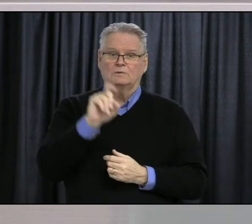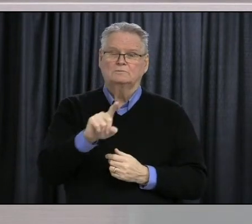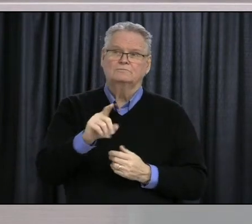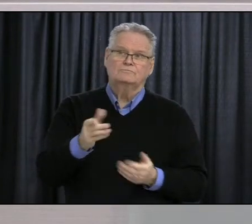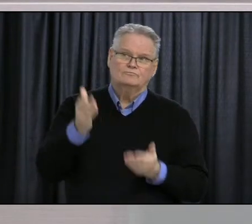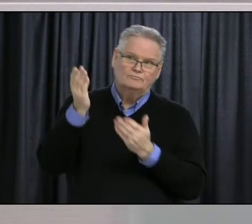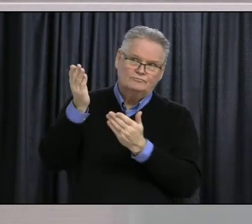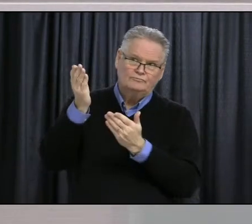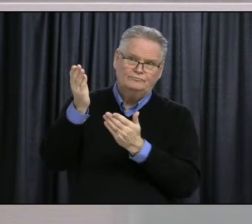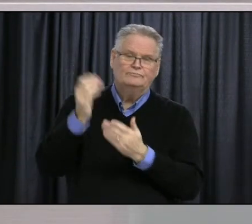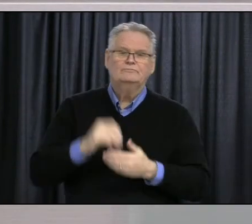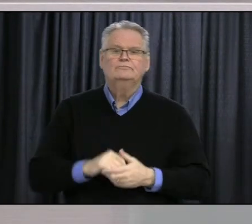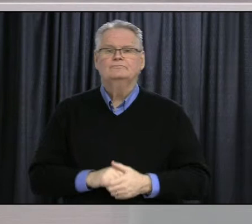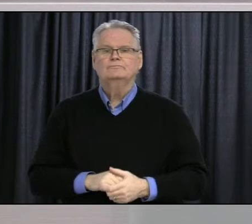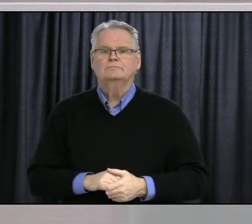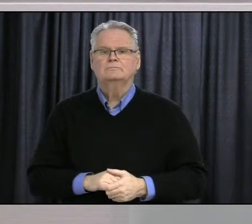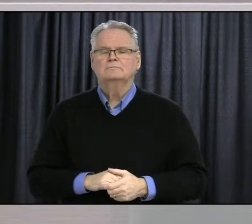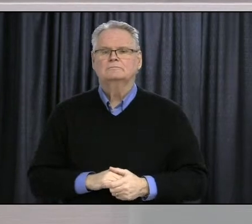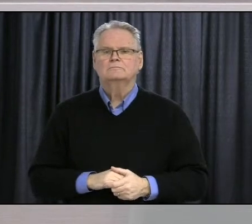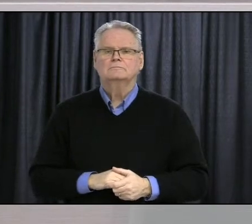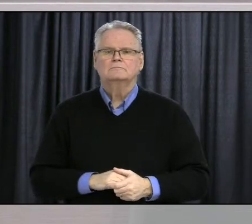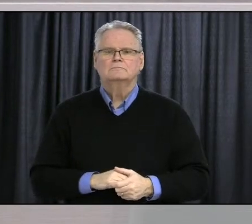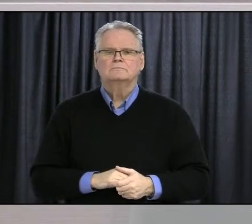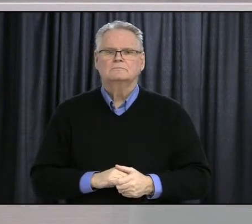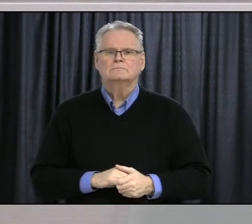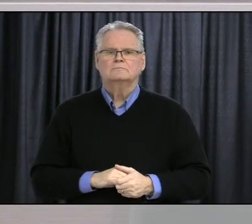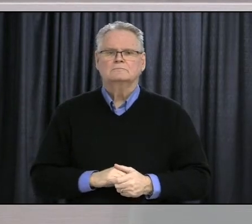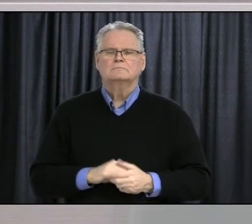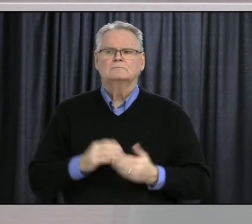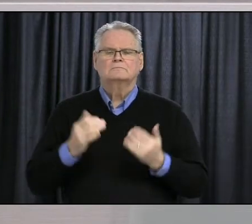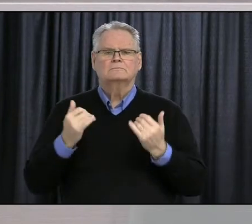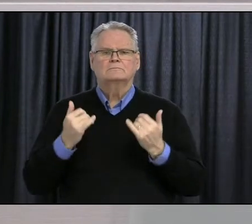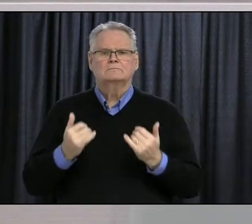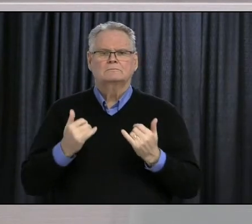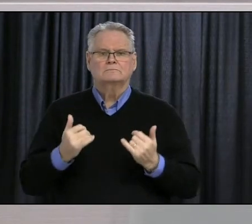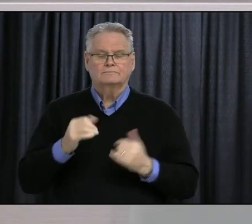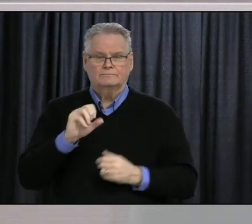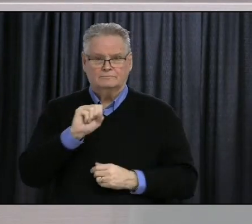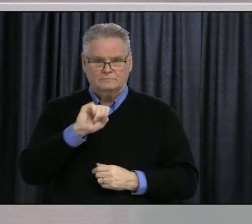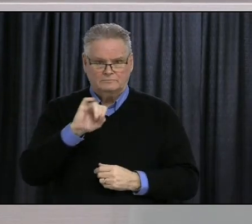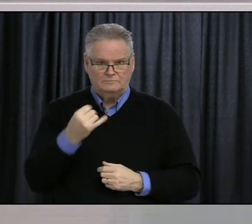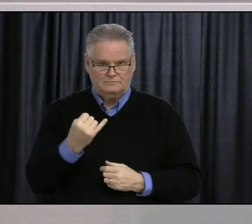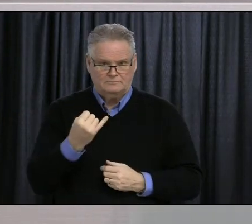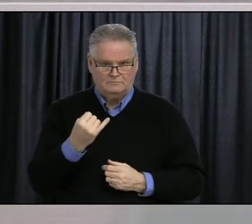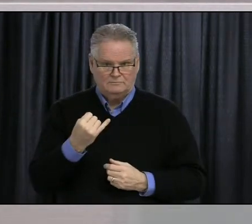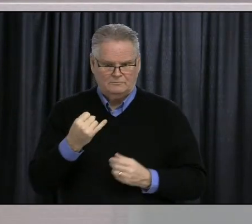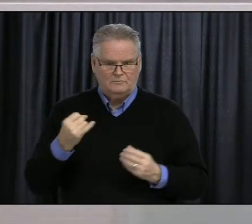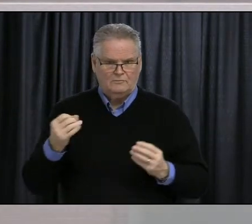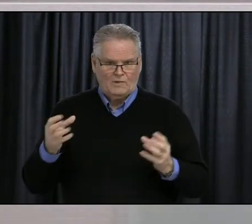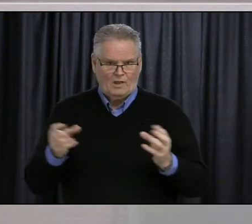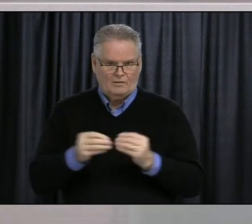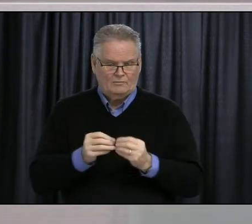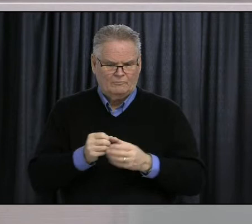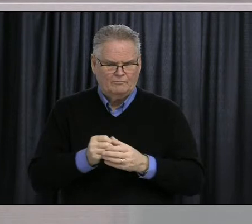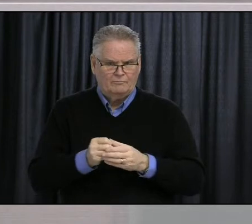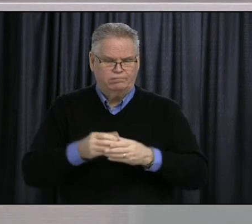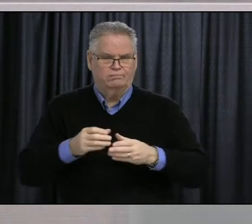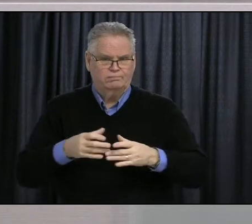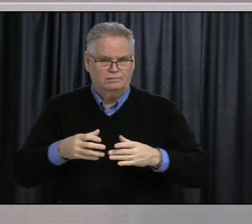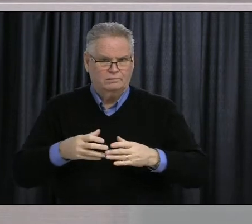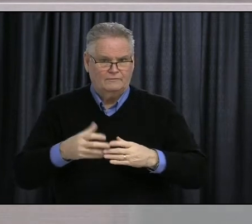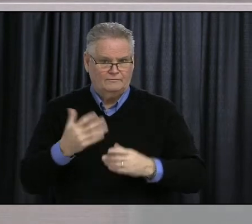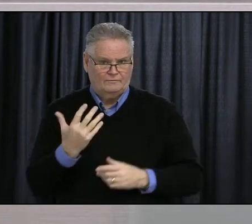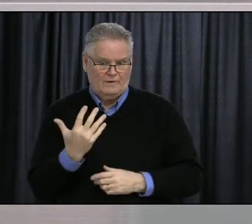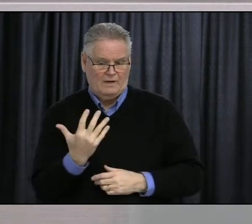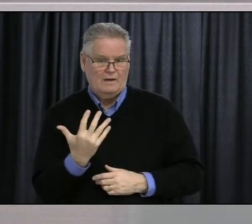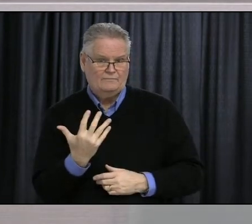St. John's area is still sitting at 5 cases, you had said you were concerned that this might be evidence of widespread community transmission because you